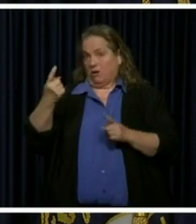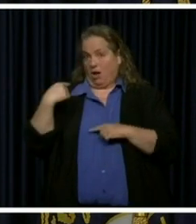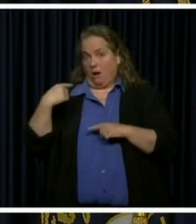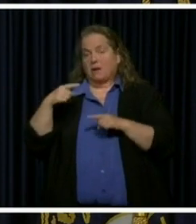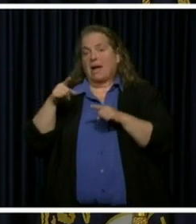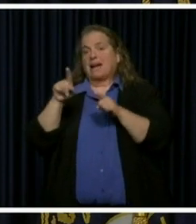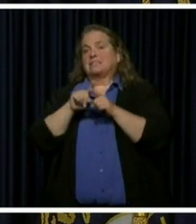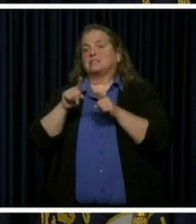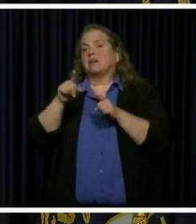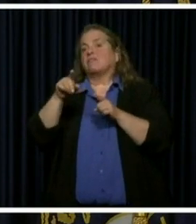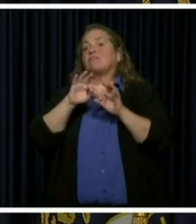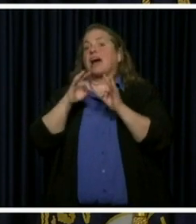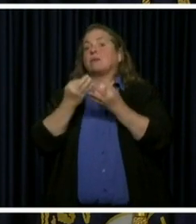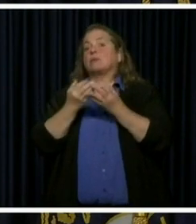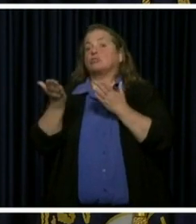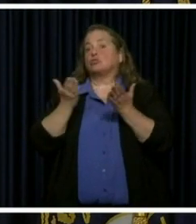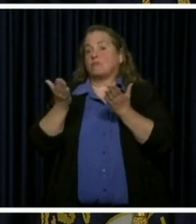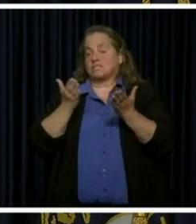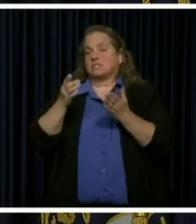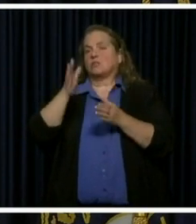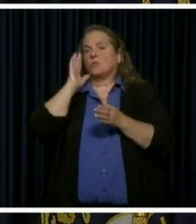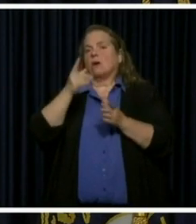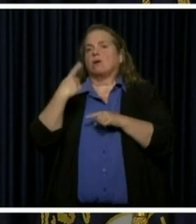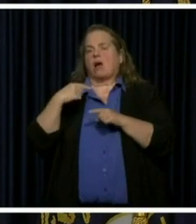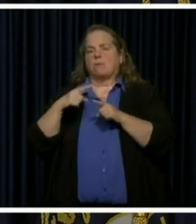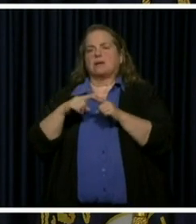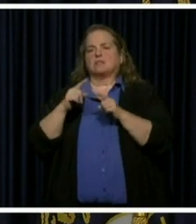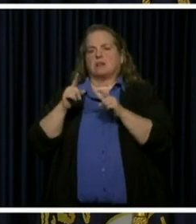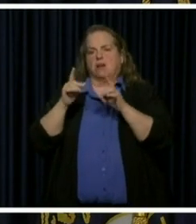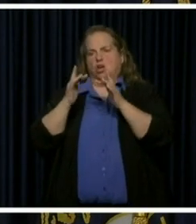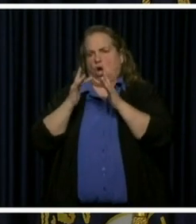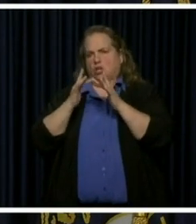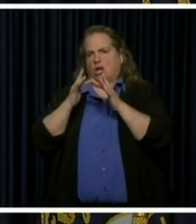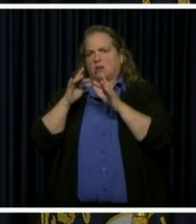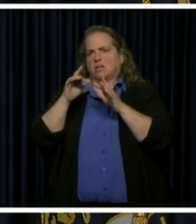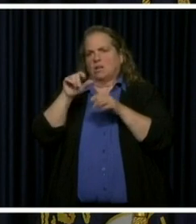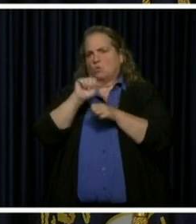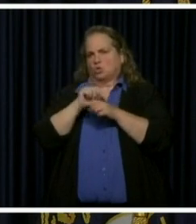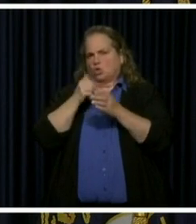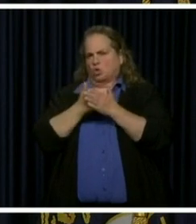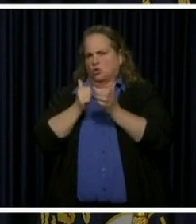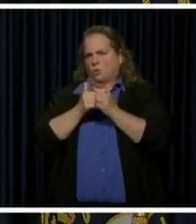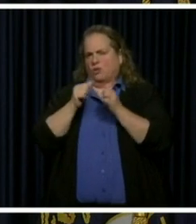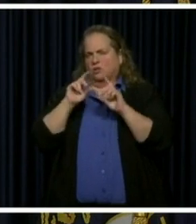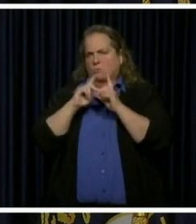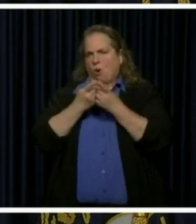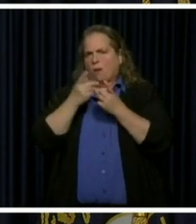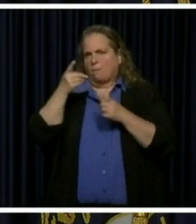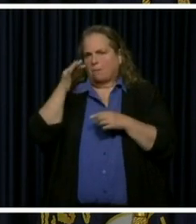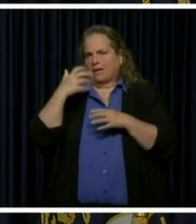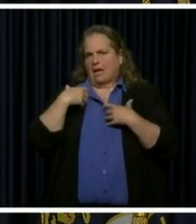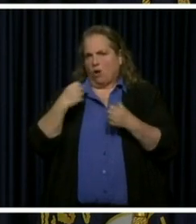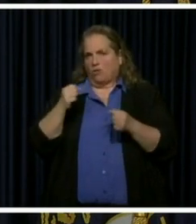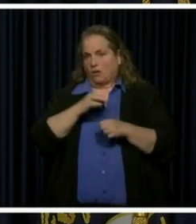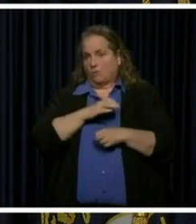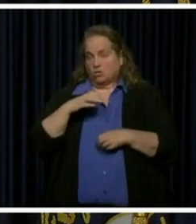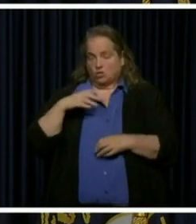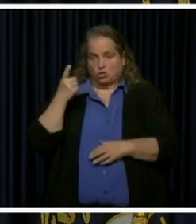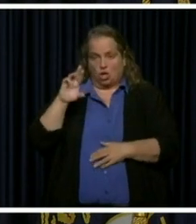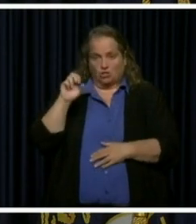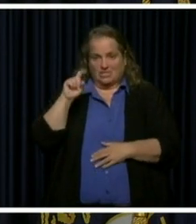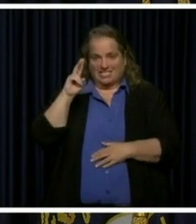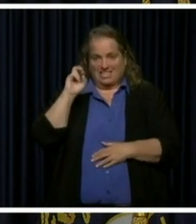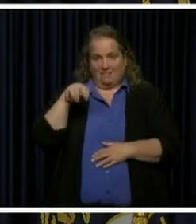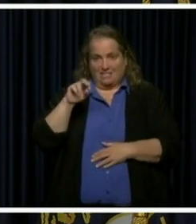leading the contact tracing program. He'll work closely with Department of Public Health Commissioner Dr. Stephen Stack and the public